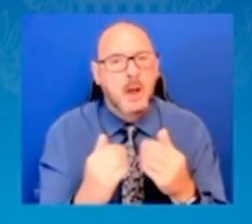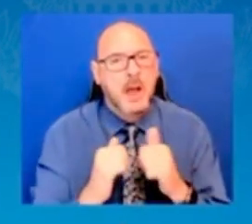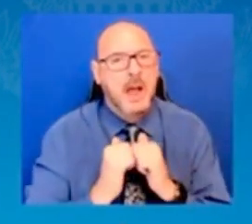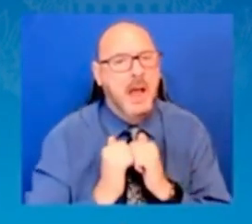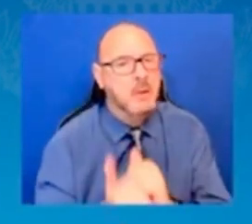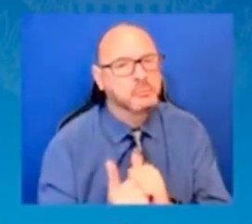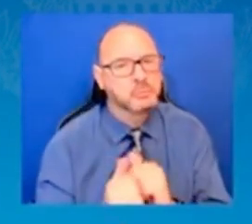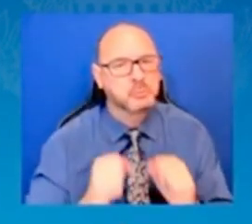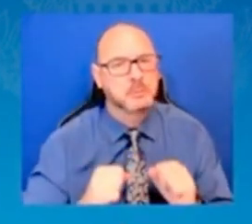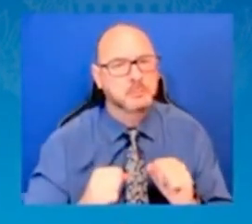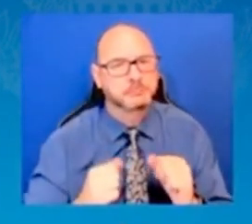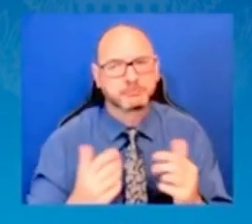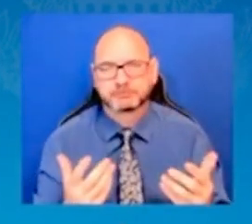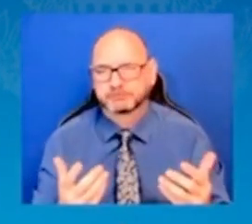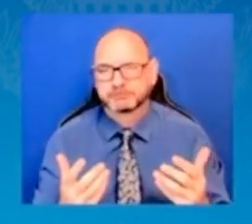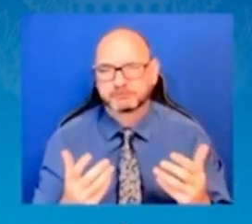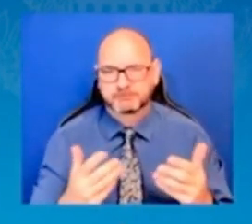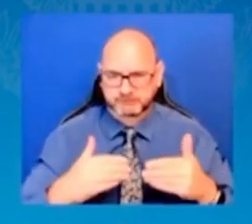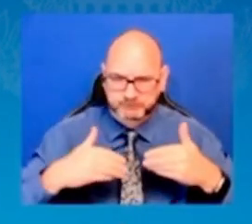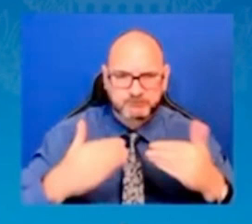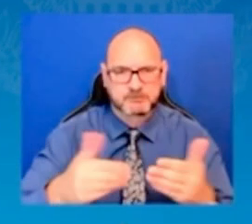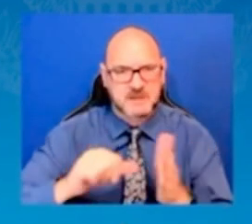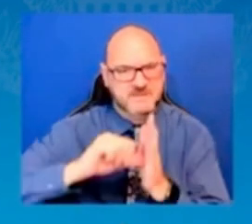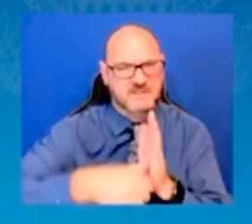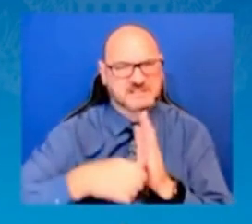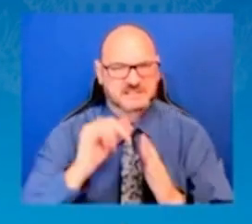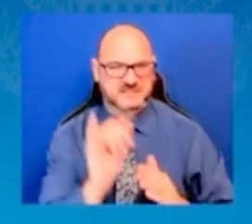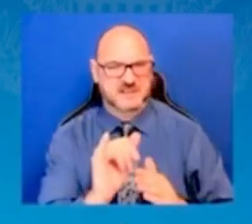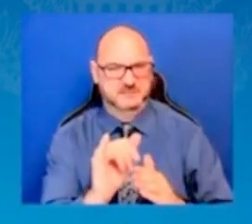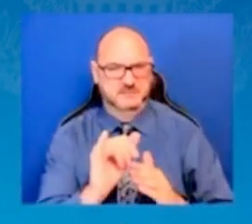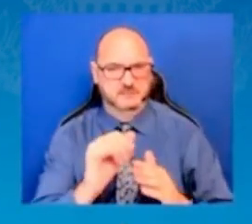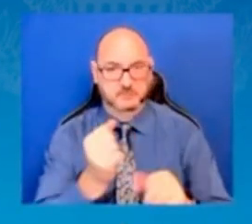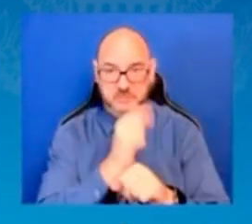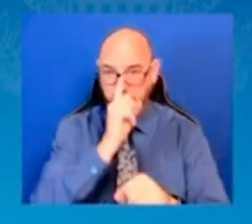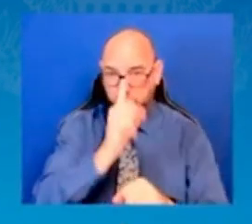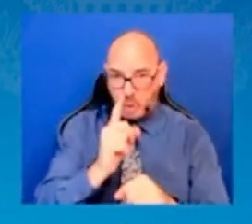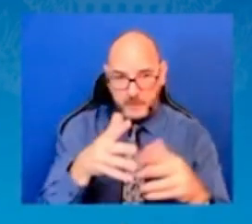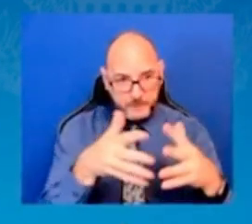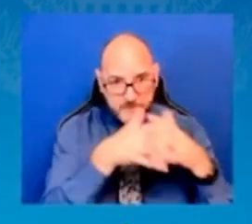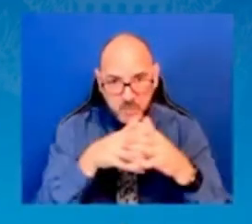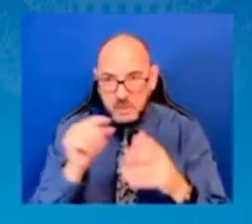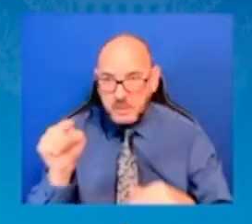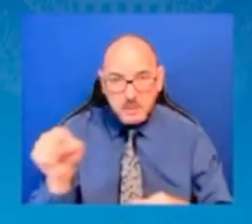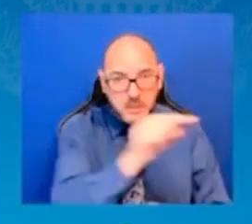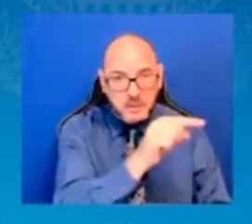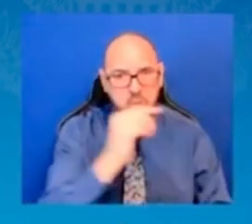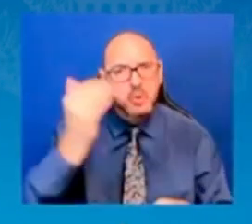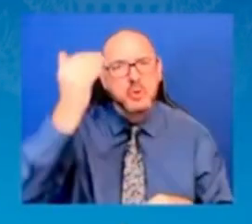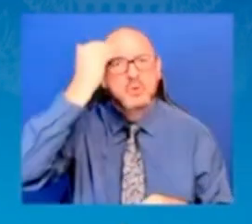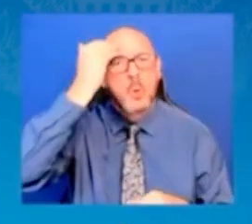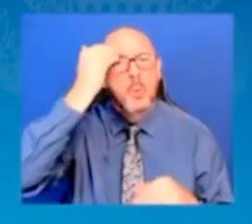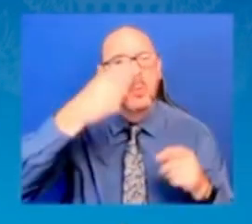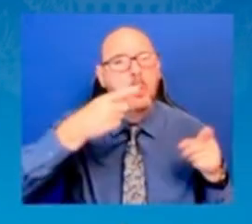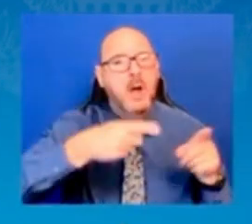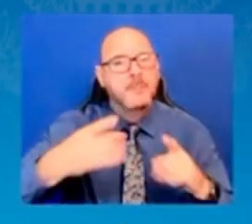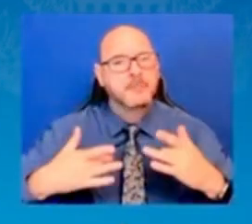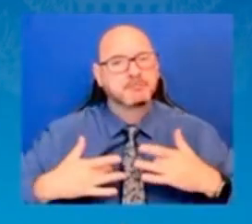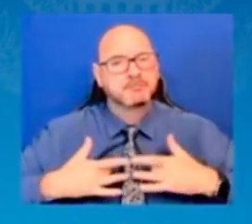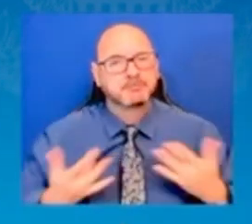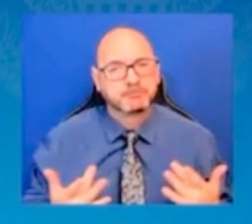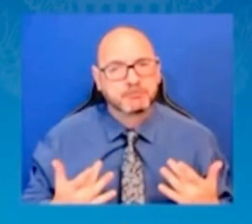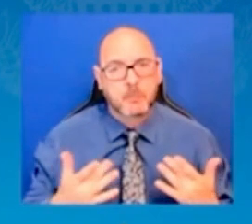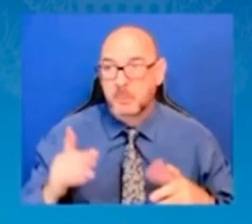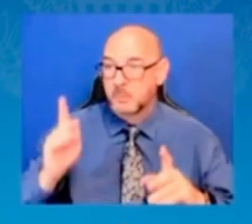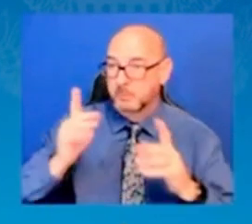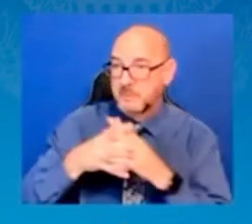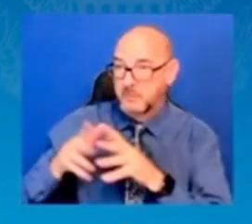to make sure the people of America are aware of what is happening, and so we can make sure that the people of America are